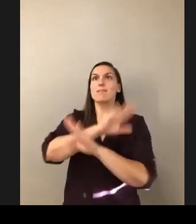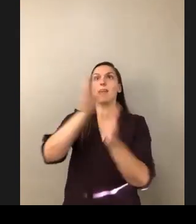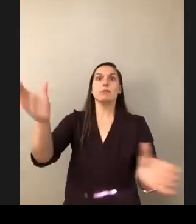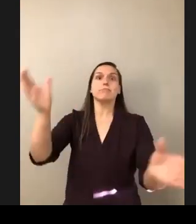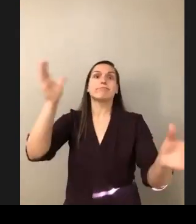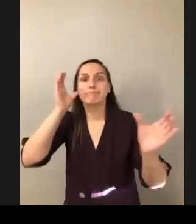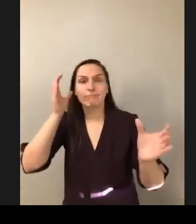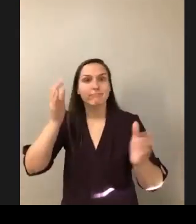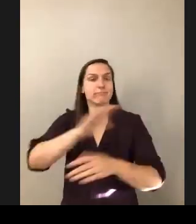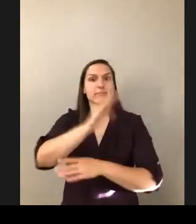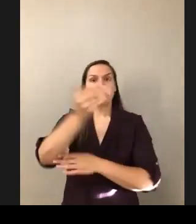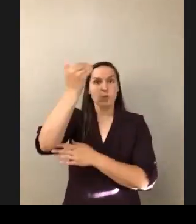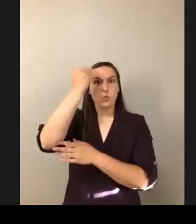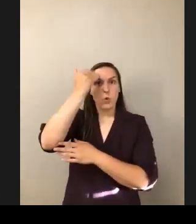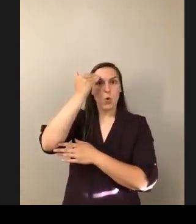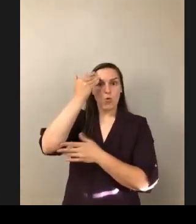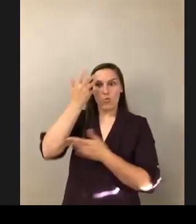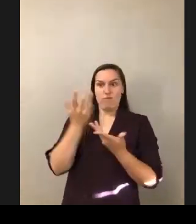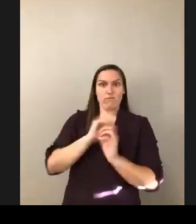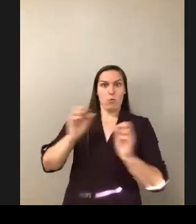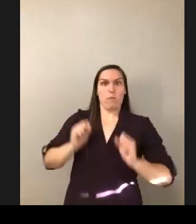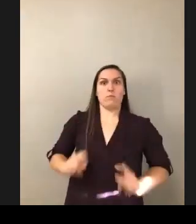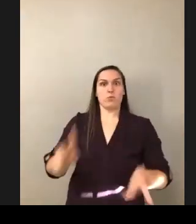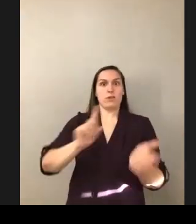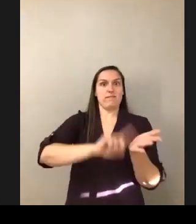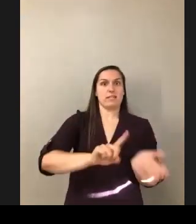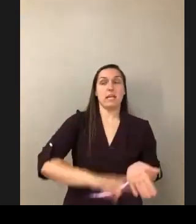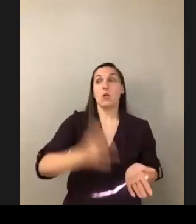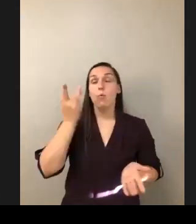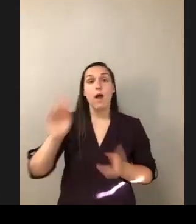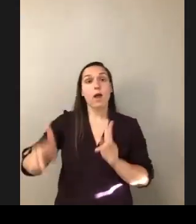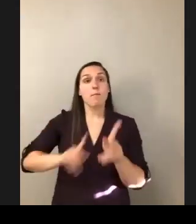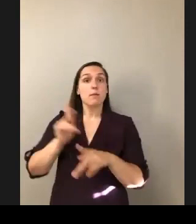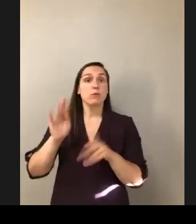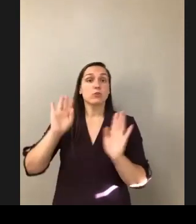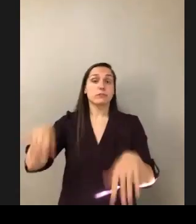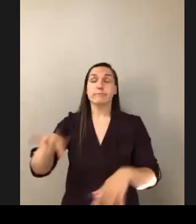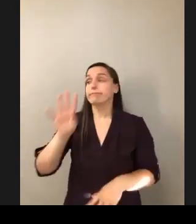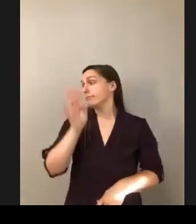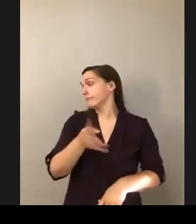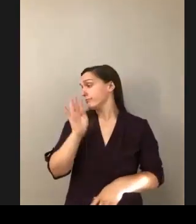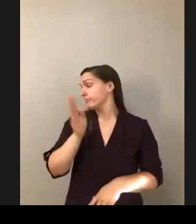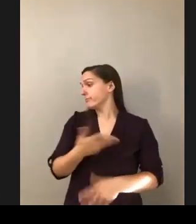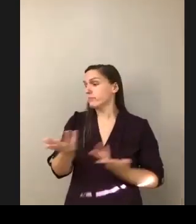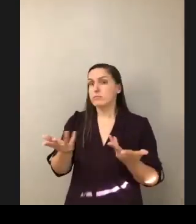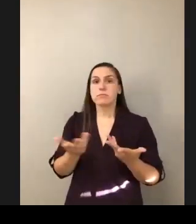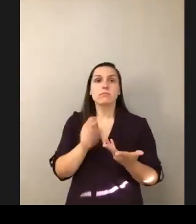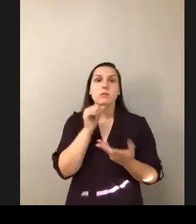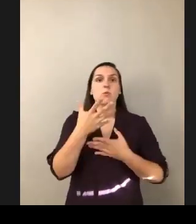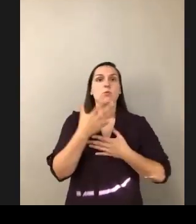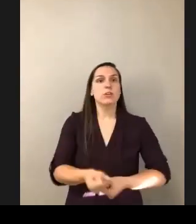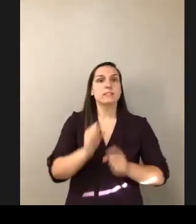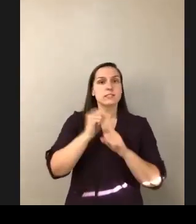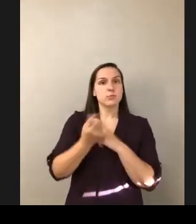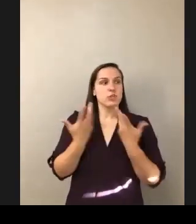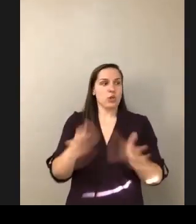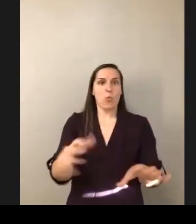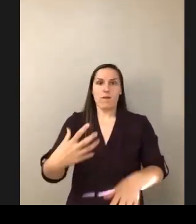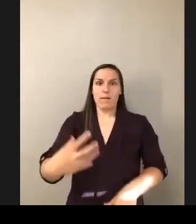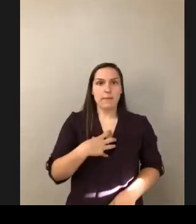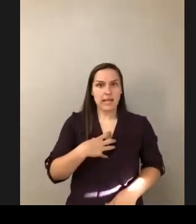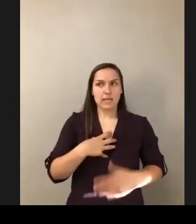be investigated because either people lack knowledge or they don't trust the situation in terms of